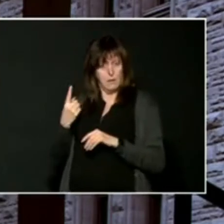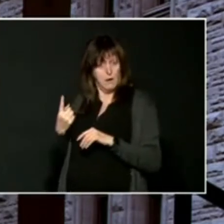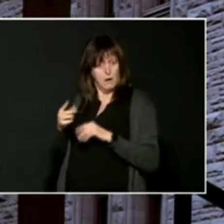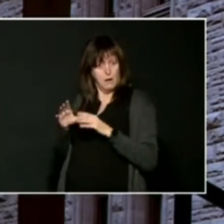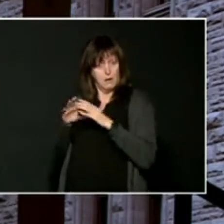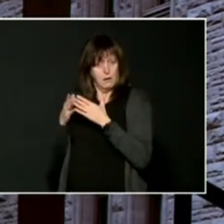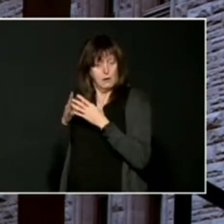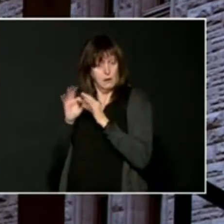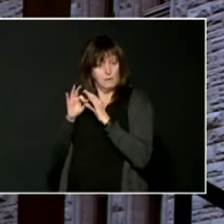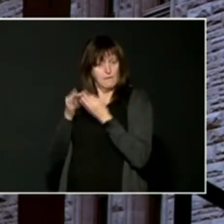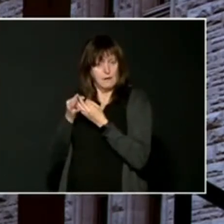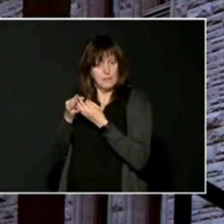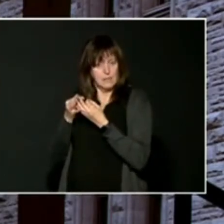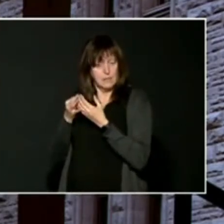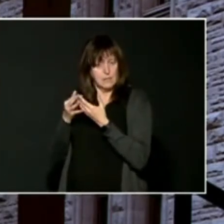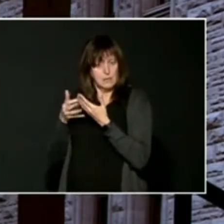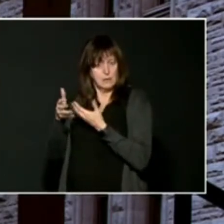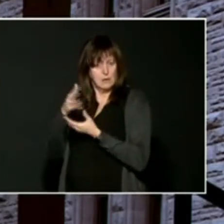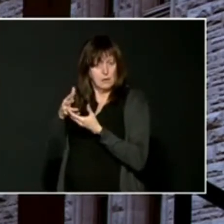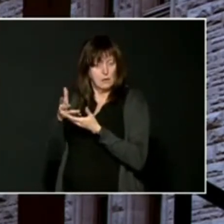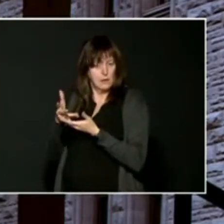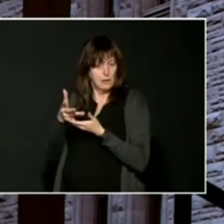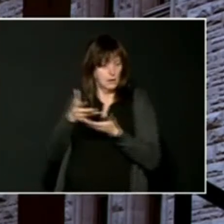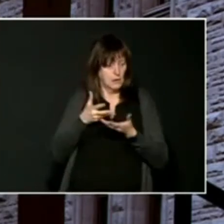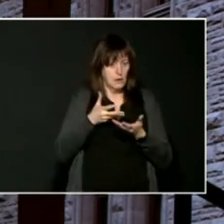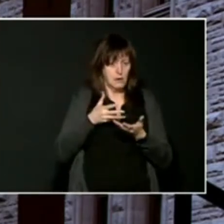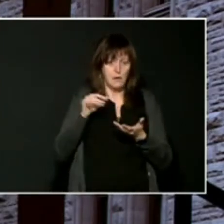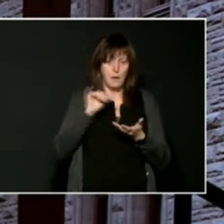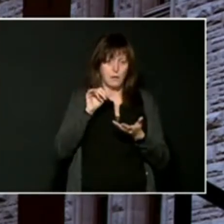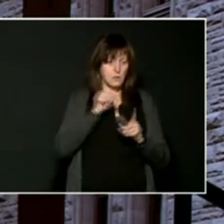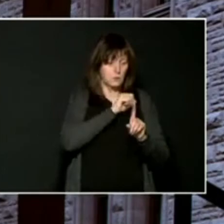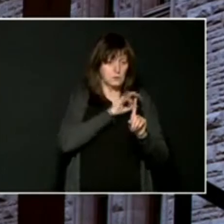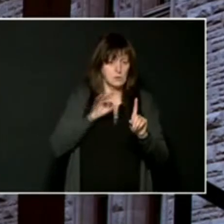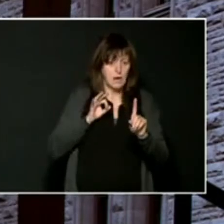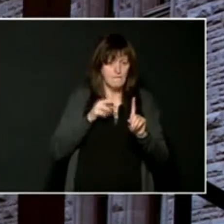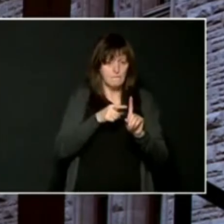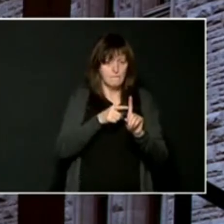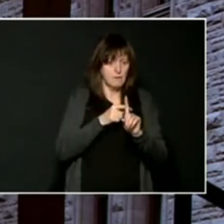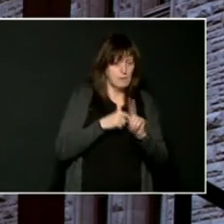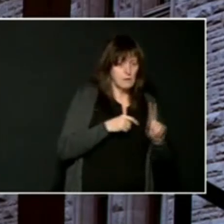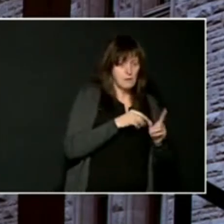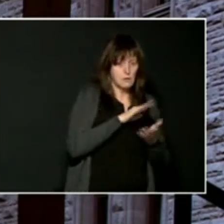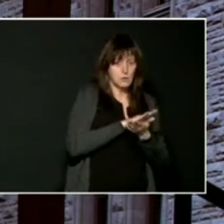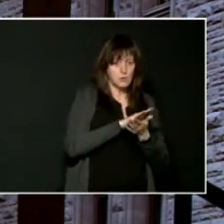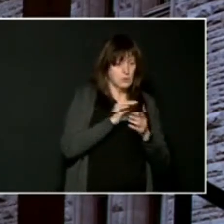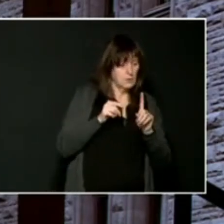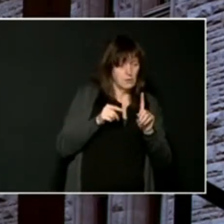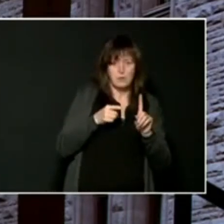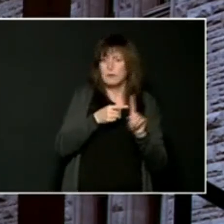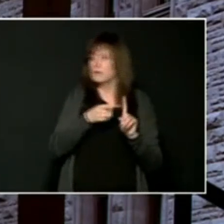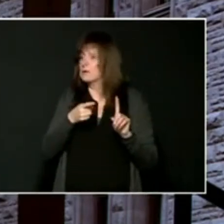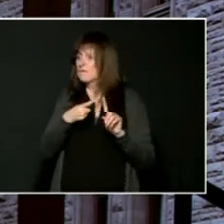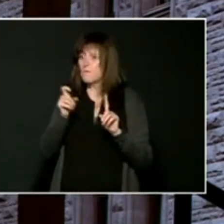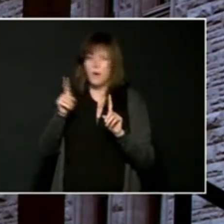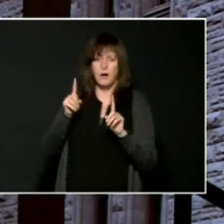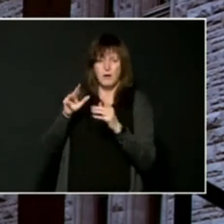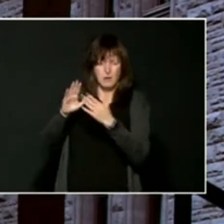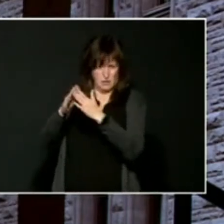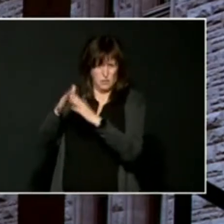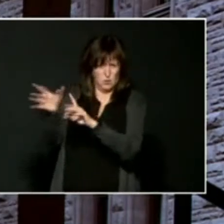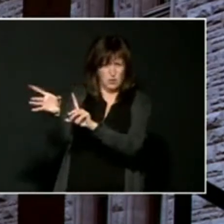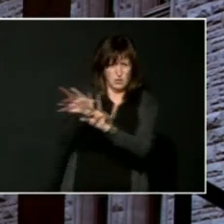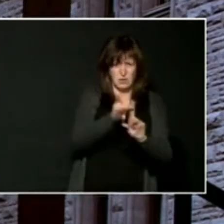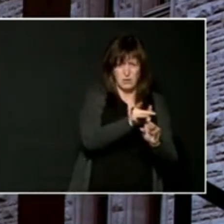are also coming in with positivity from the community sector. So we have our protection things in